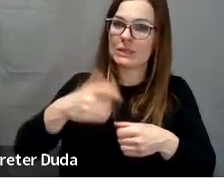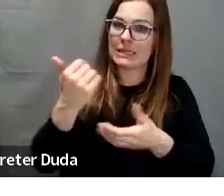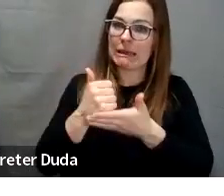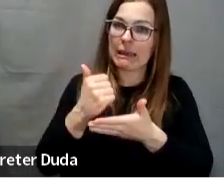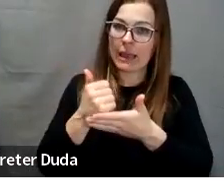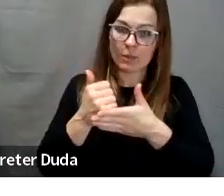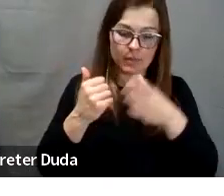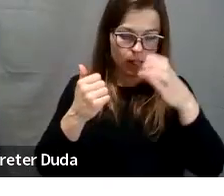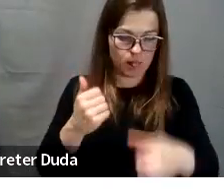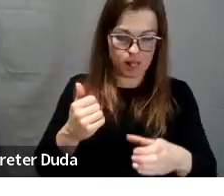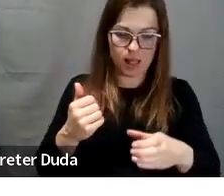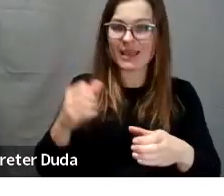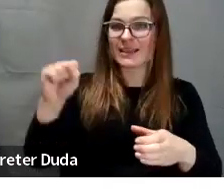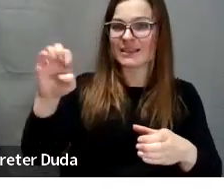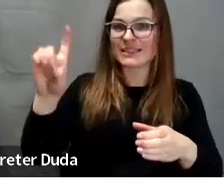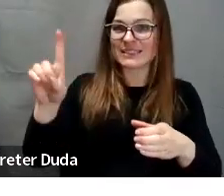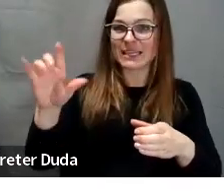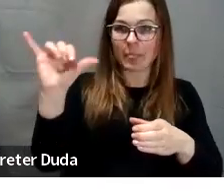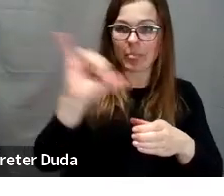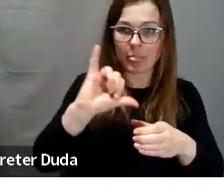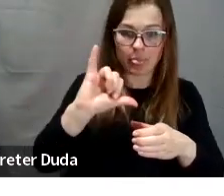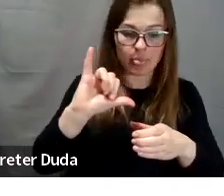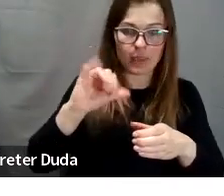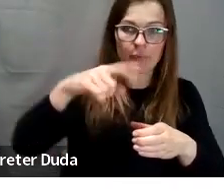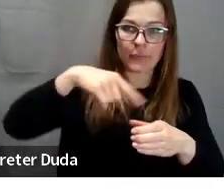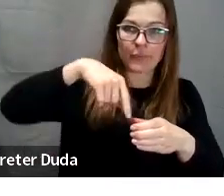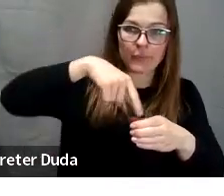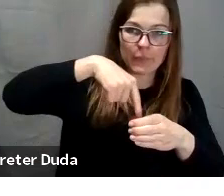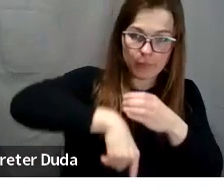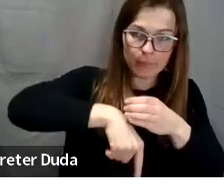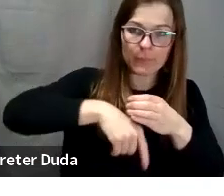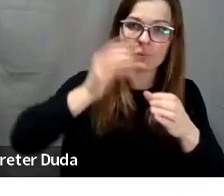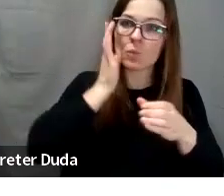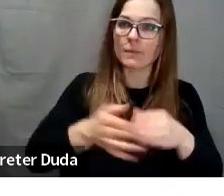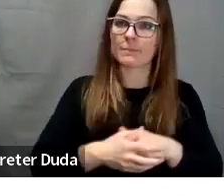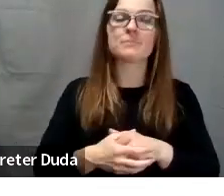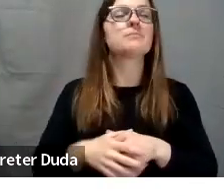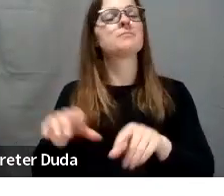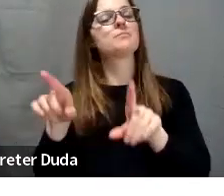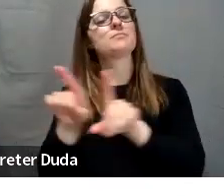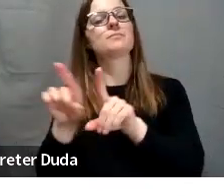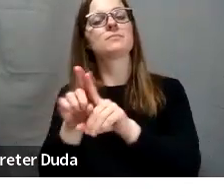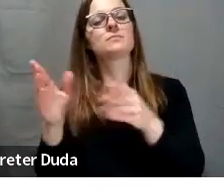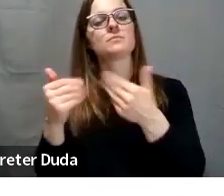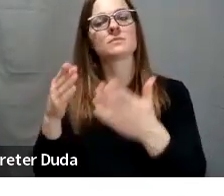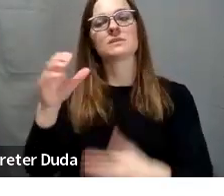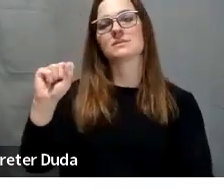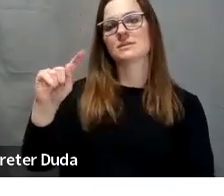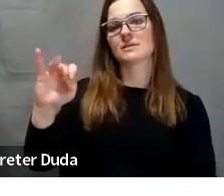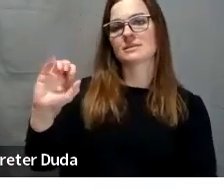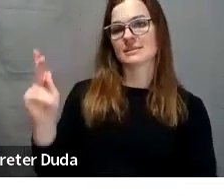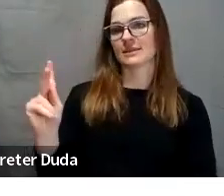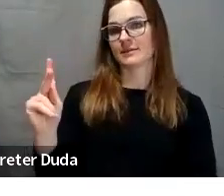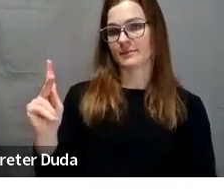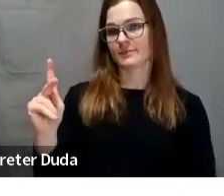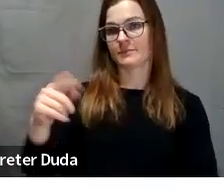a bigger surface area to funnel the seed down into the hole. And then it also comes with a stick that has